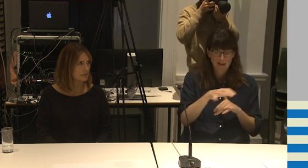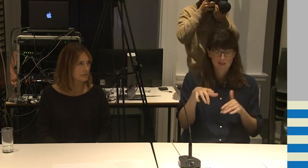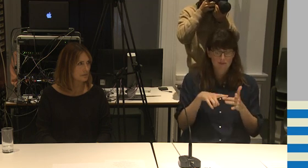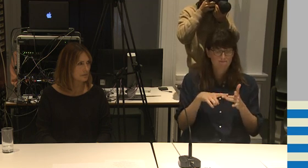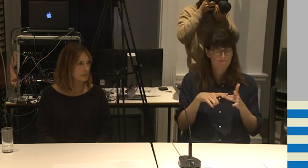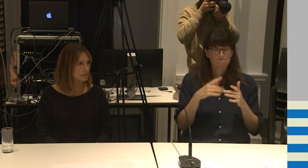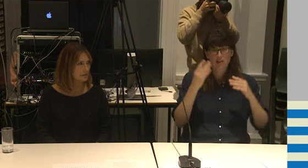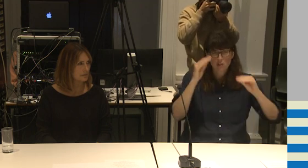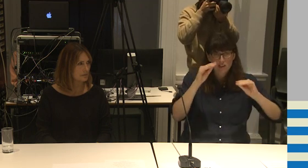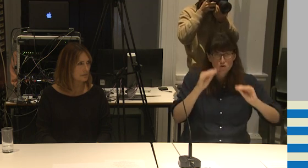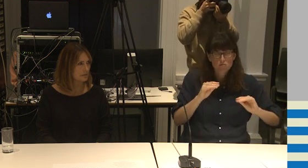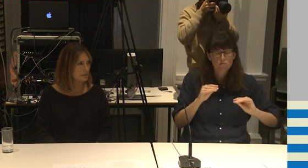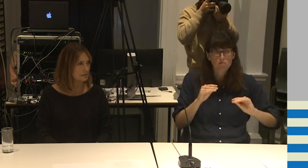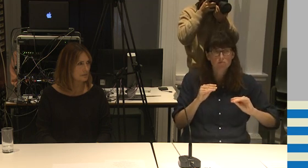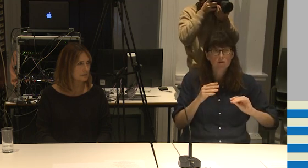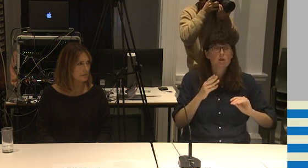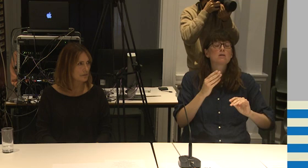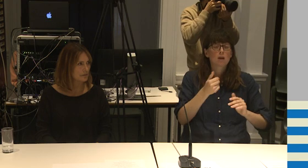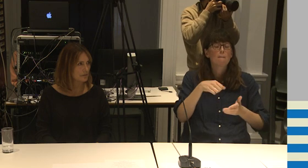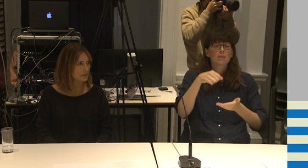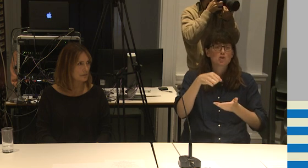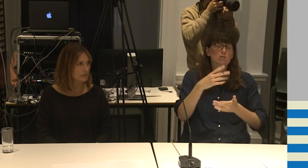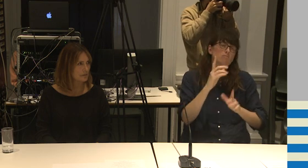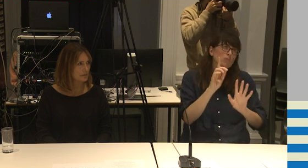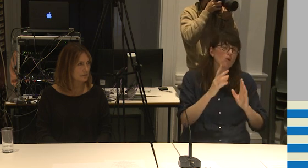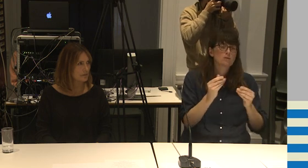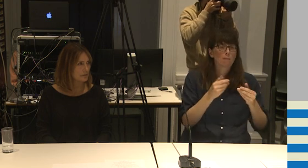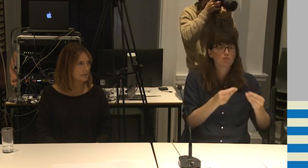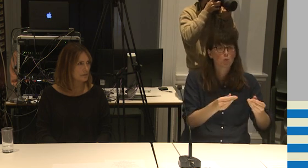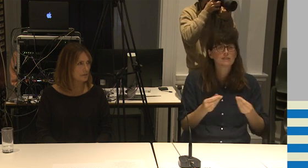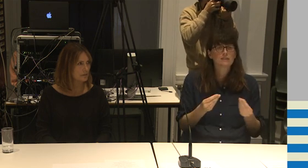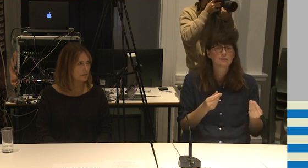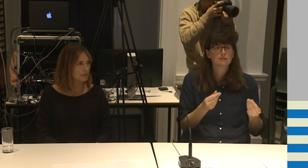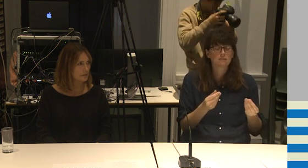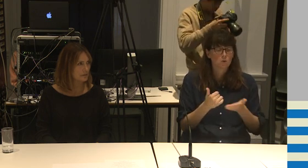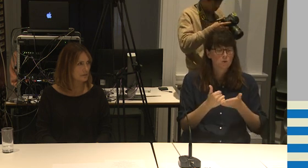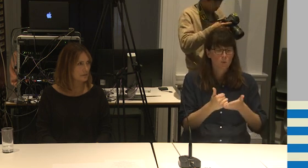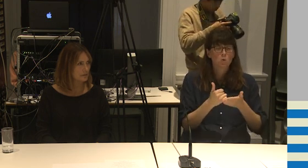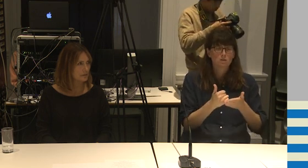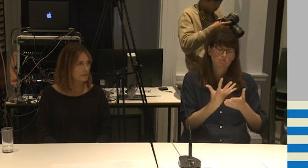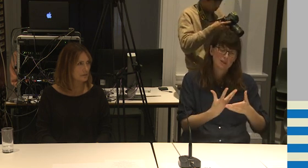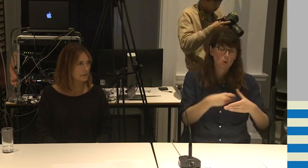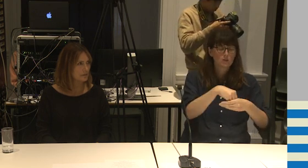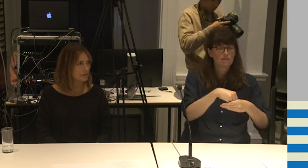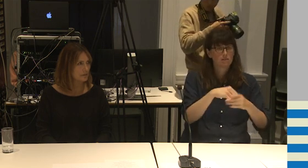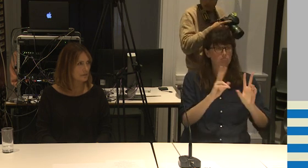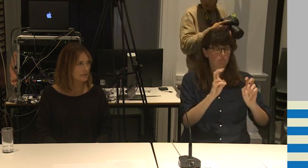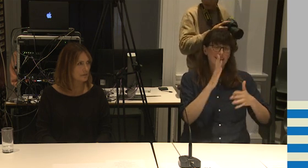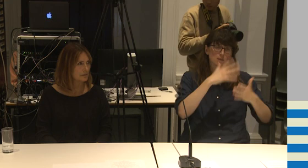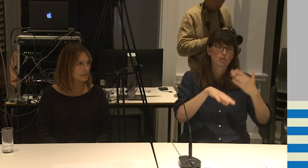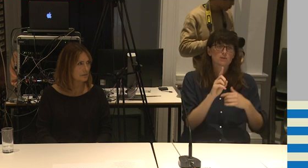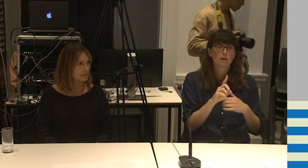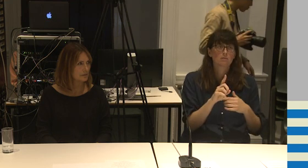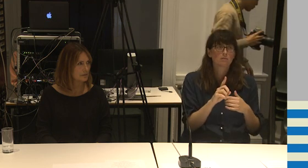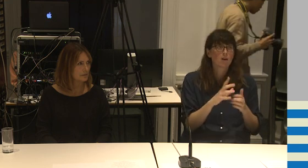educational institutions, there are some budgets or some resources, even though it's limited, to support a more inclusive experience. But I guess